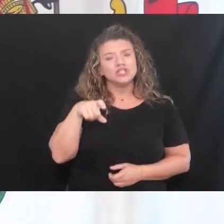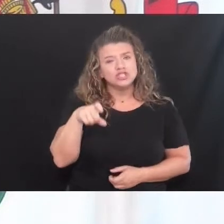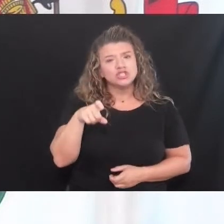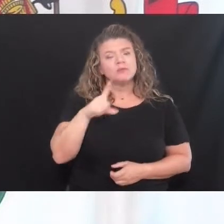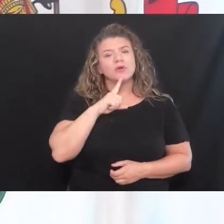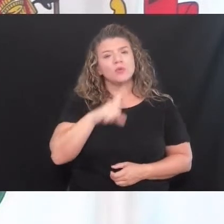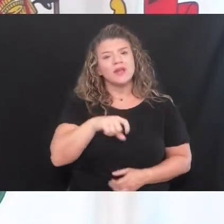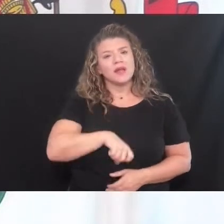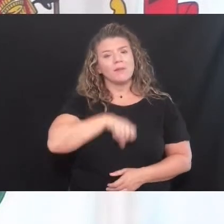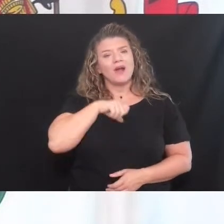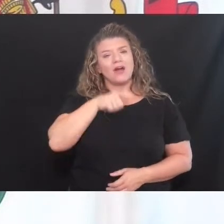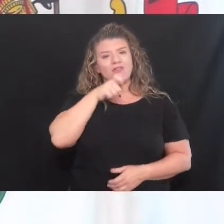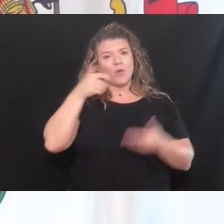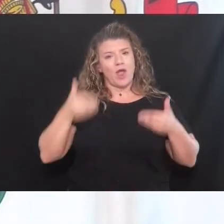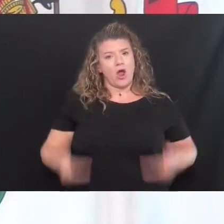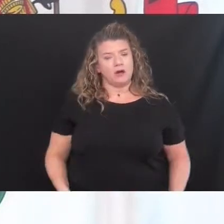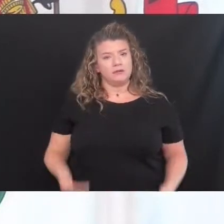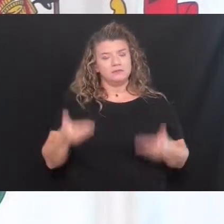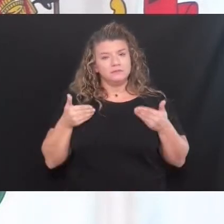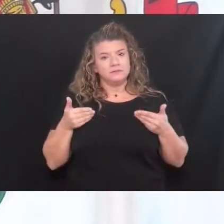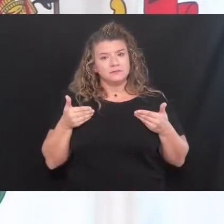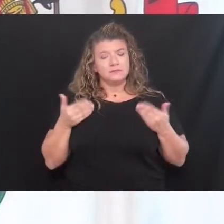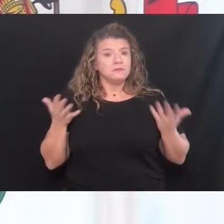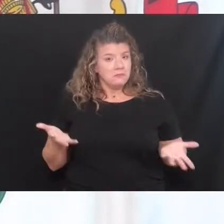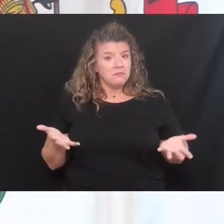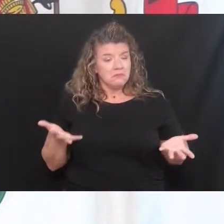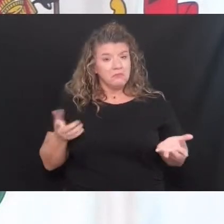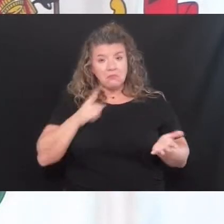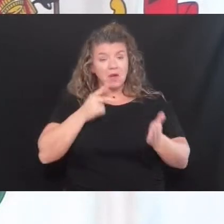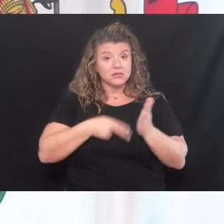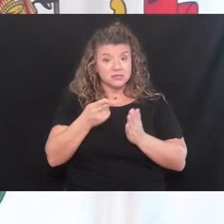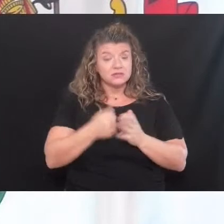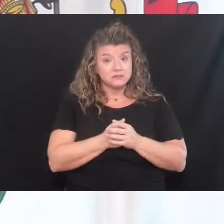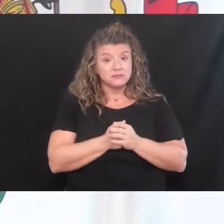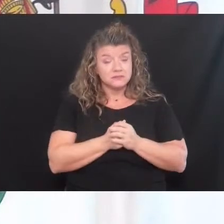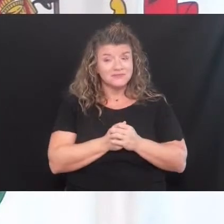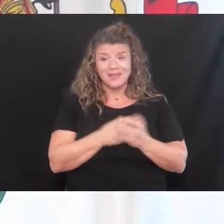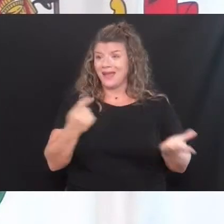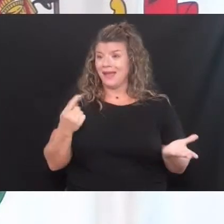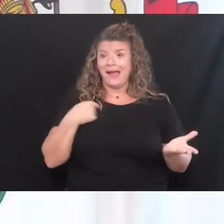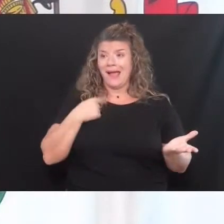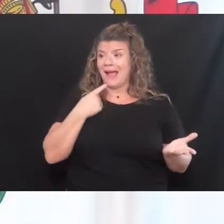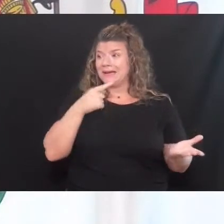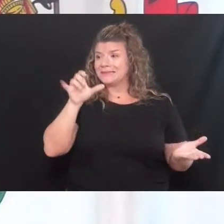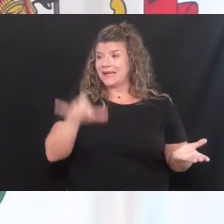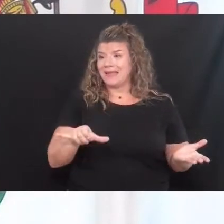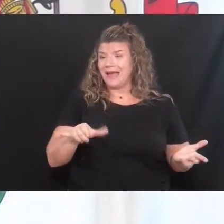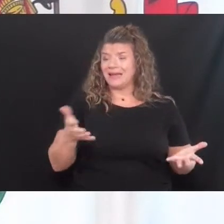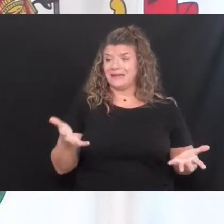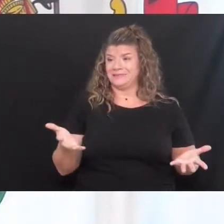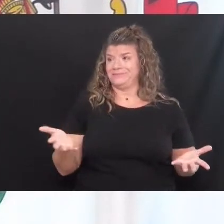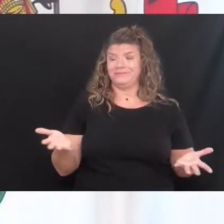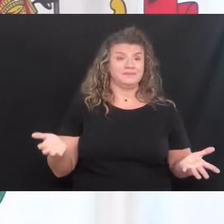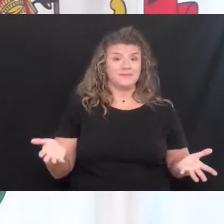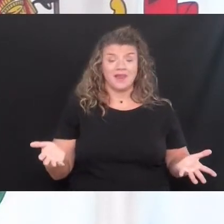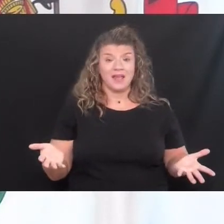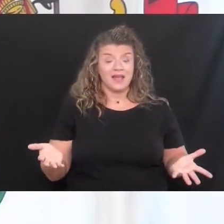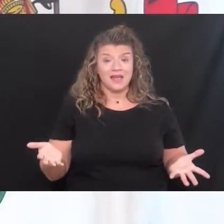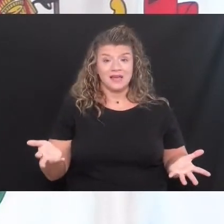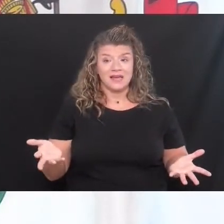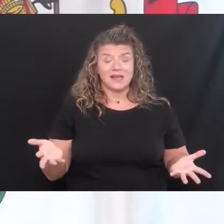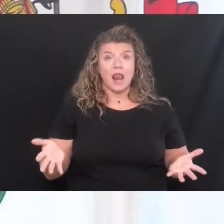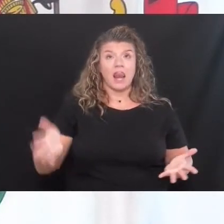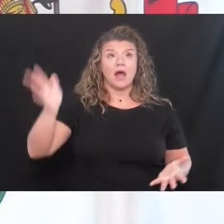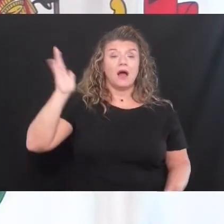really proud of who we are. I mean, for crying out loud, you know, I said this gosh, I said it